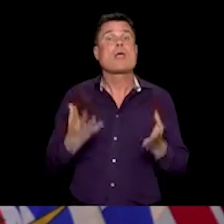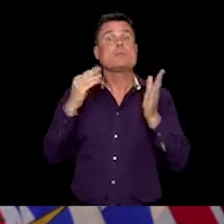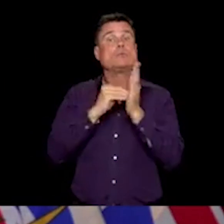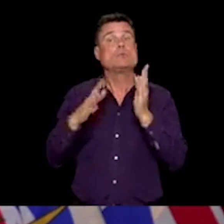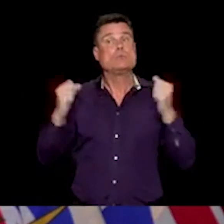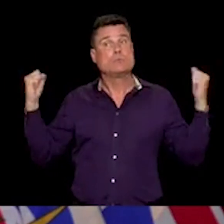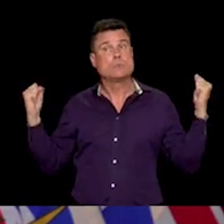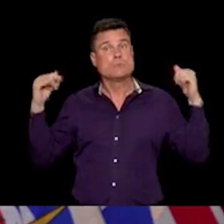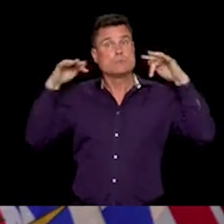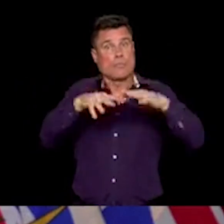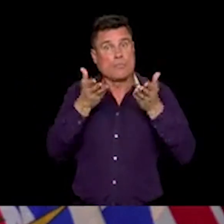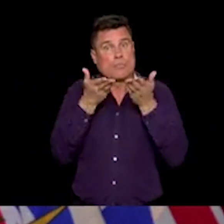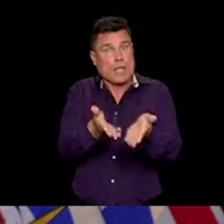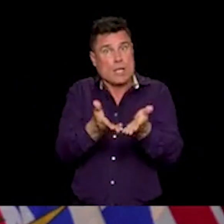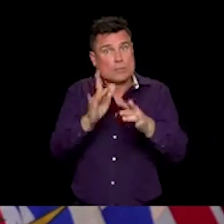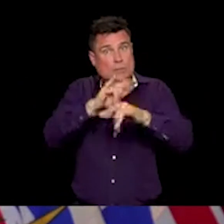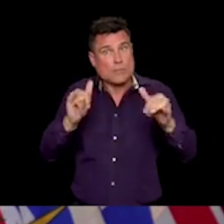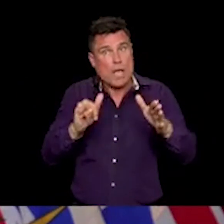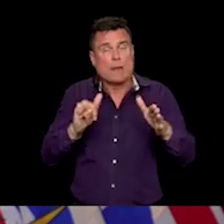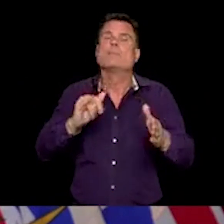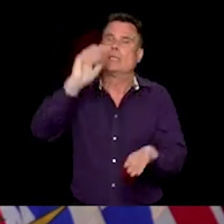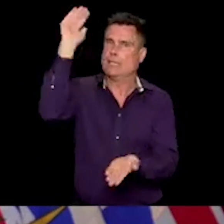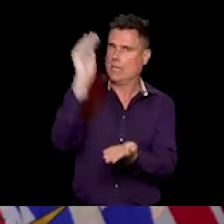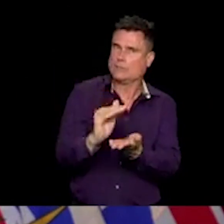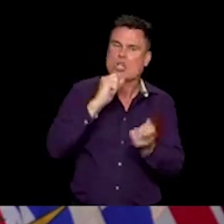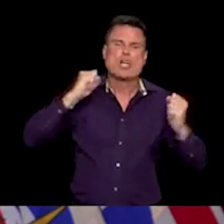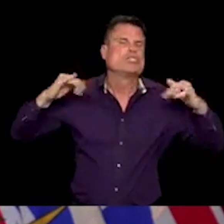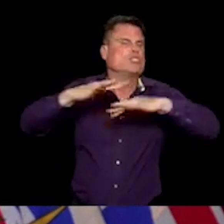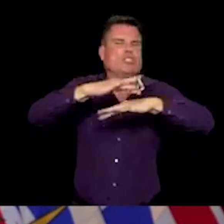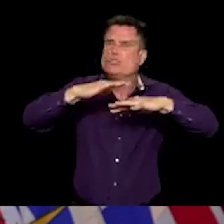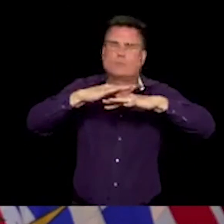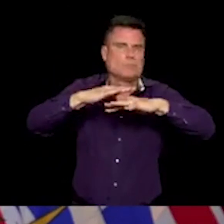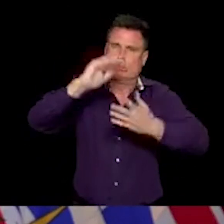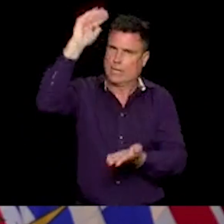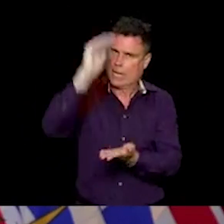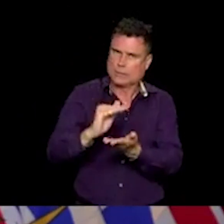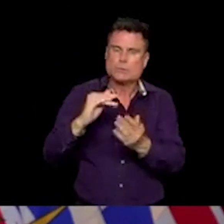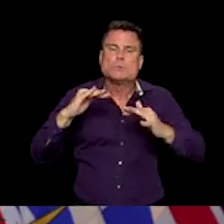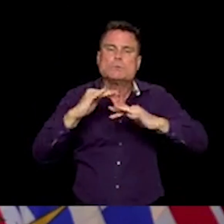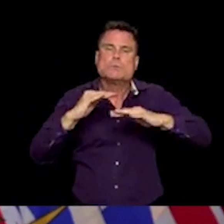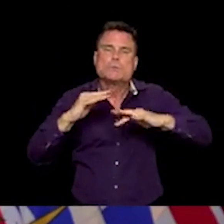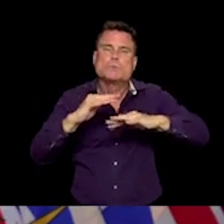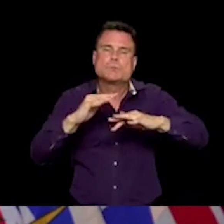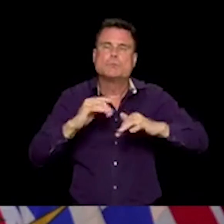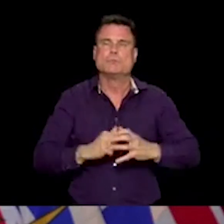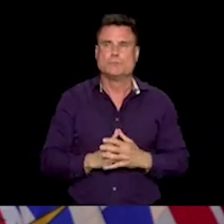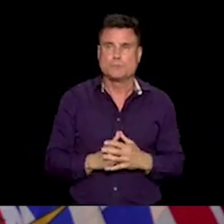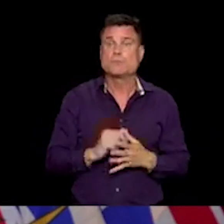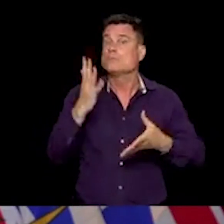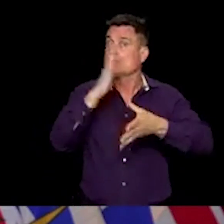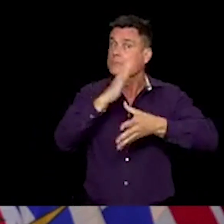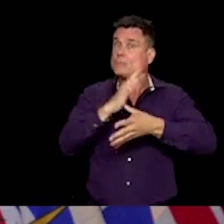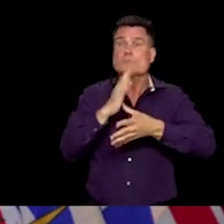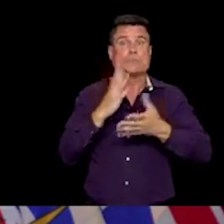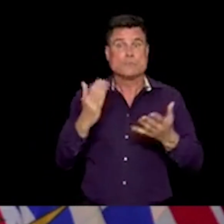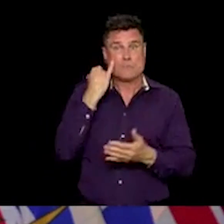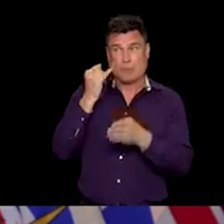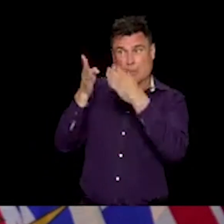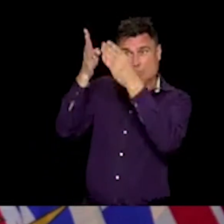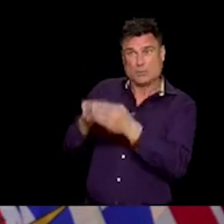protocols, enhanced infection and prevention. Workplace health and safety has been involved in ensuring that we have the right measures in